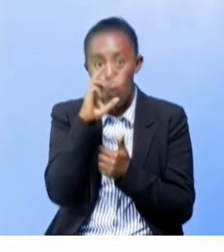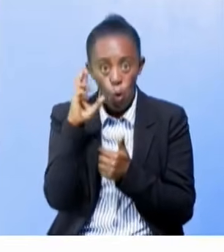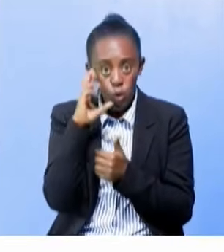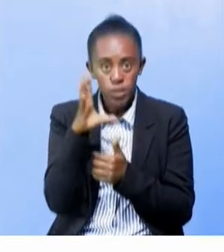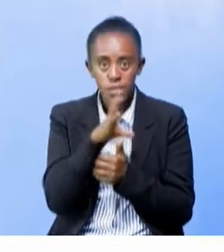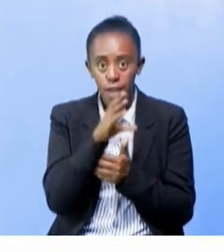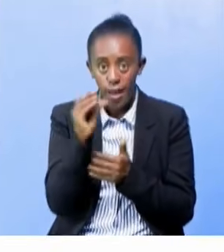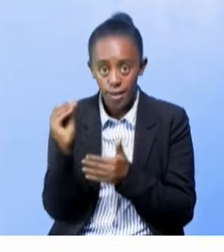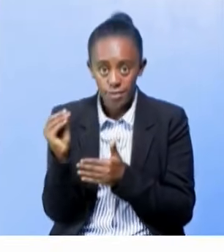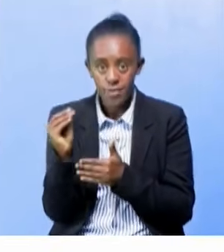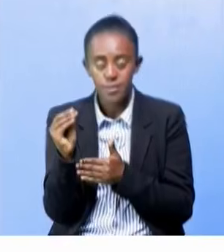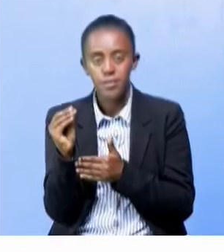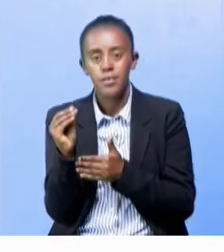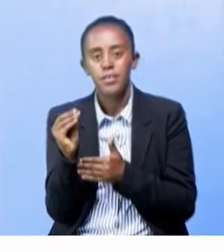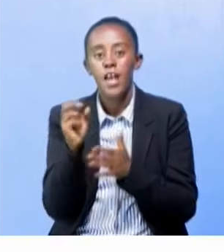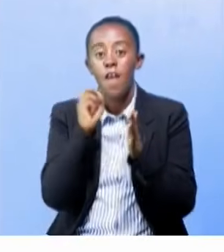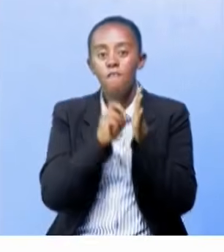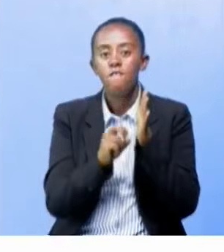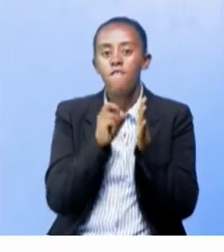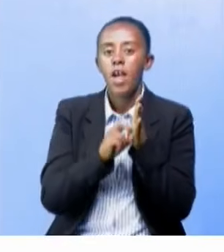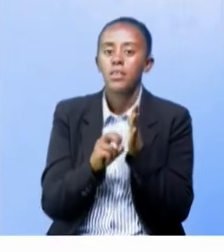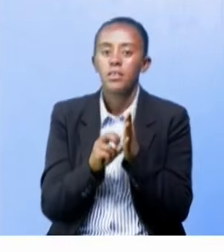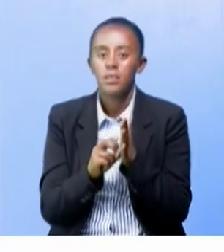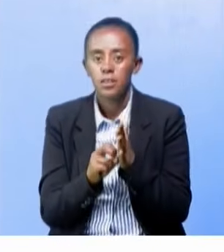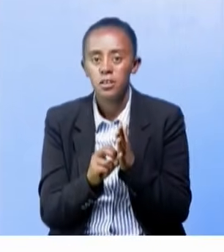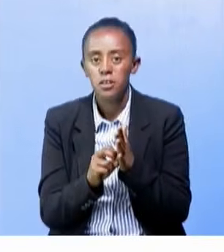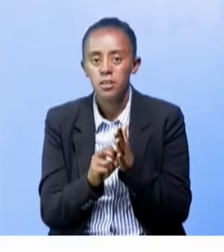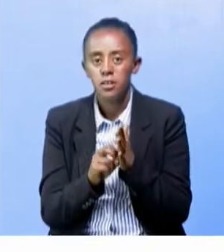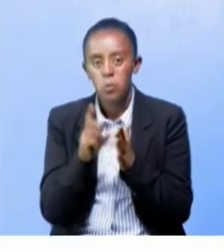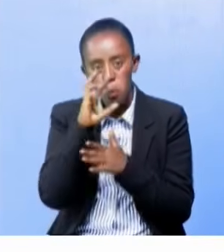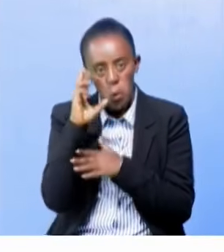and the effects.